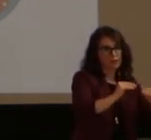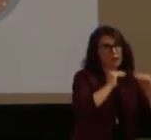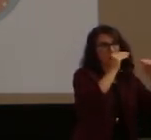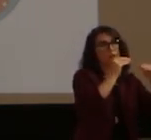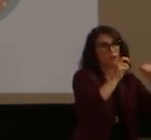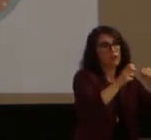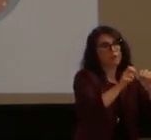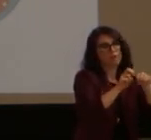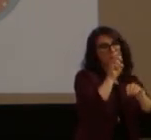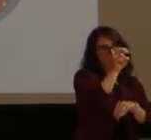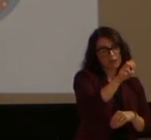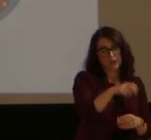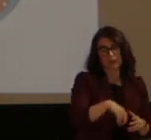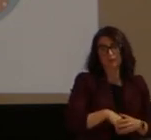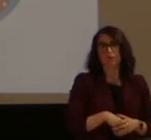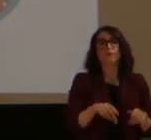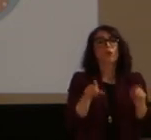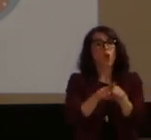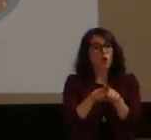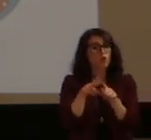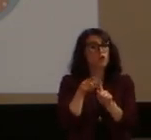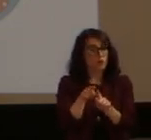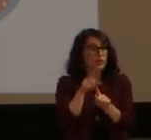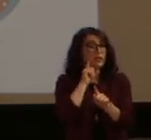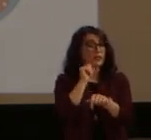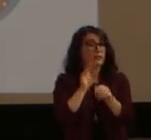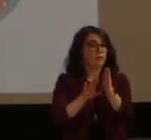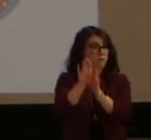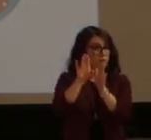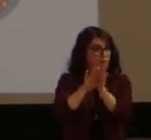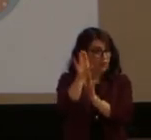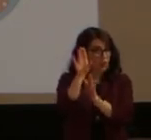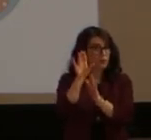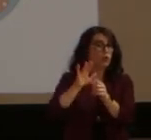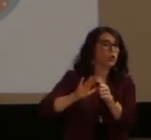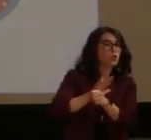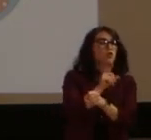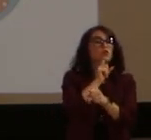in size, the program endeavors to create a truly diverse resource